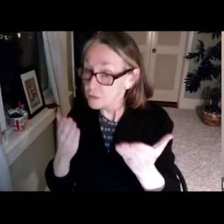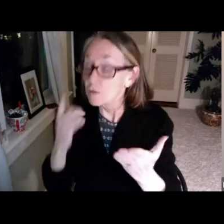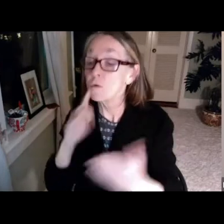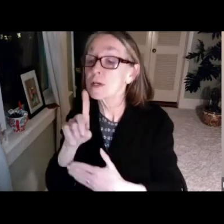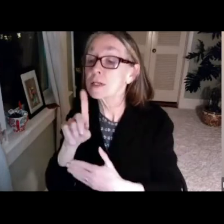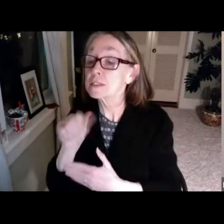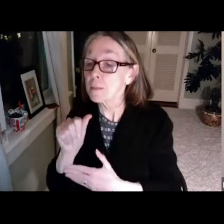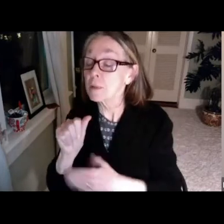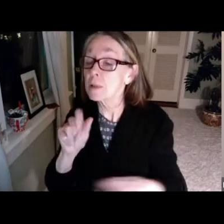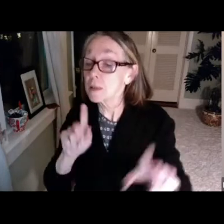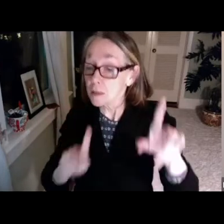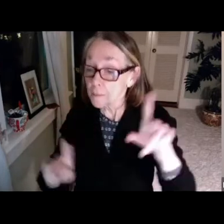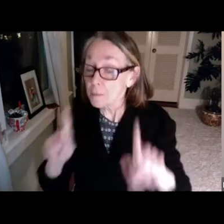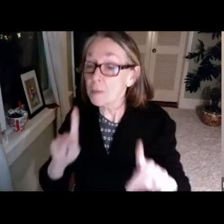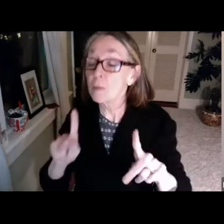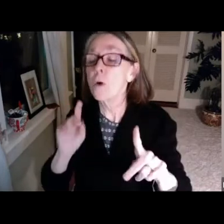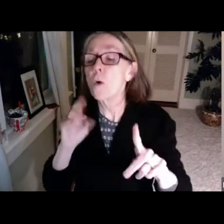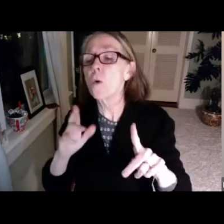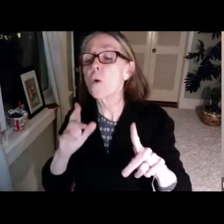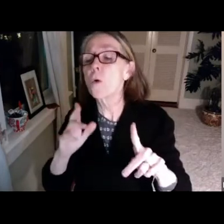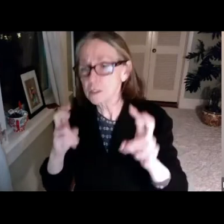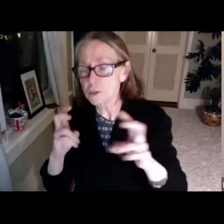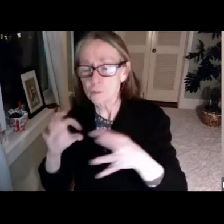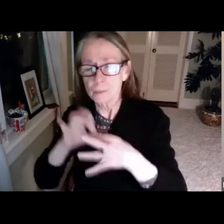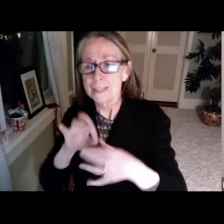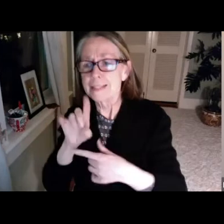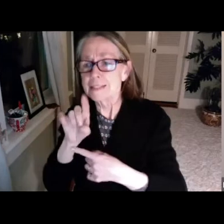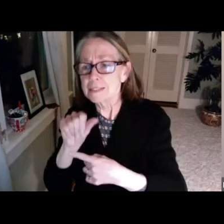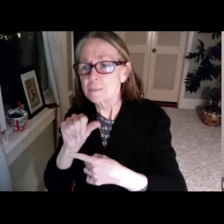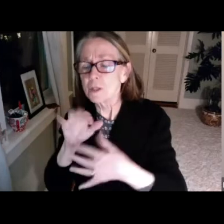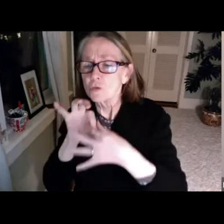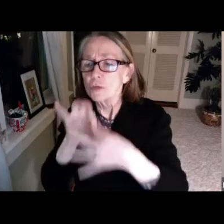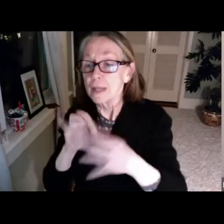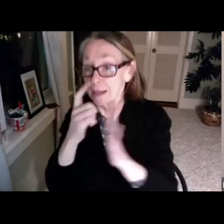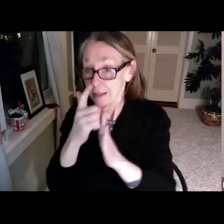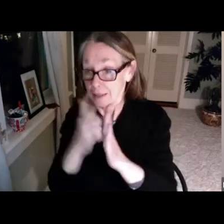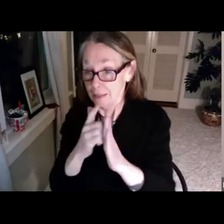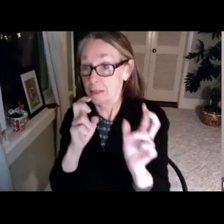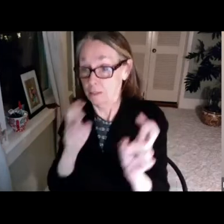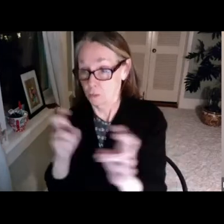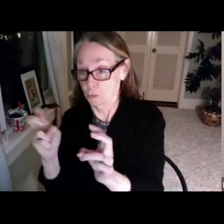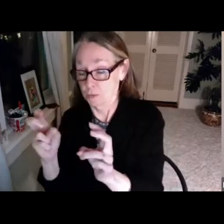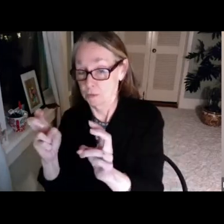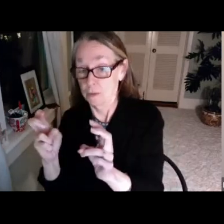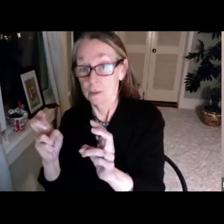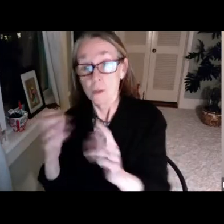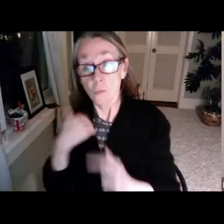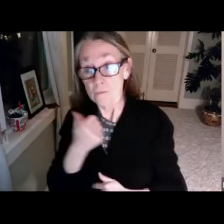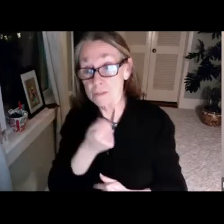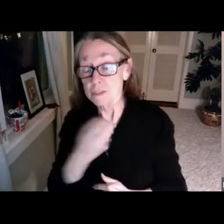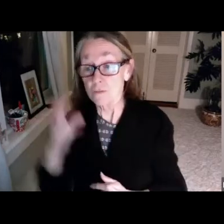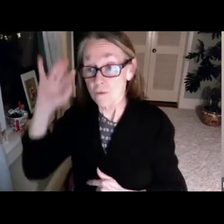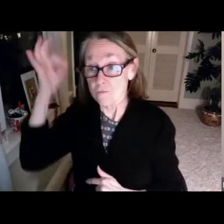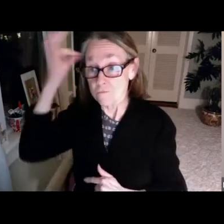disability-related, regarding disability-related legal issues. We have several different federal grants that